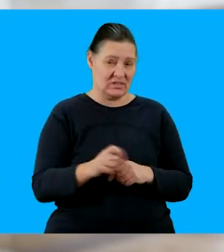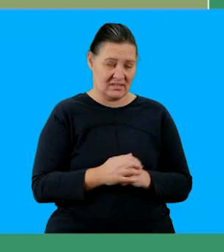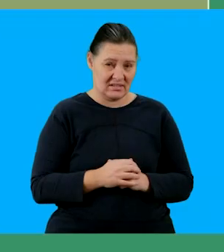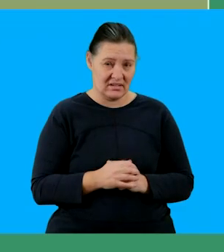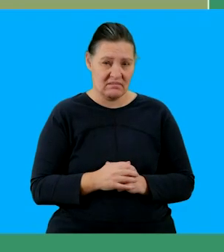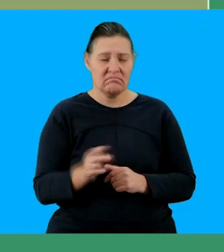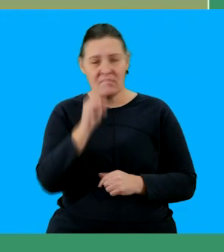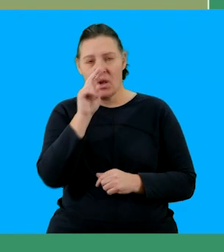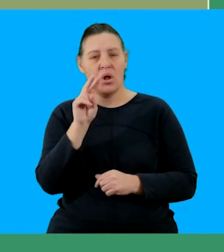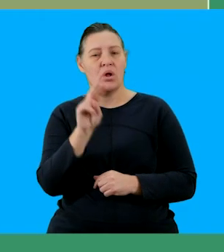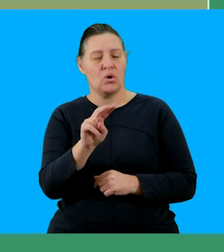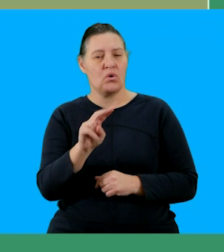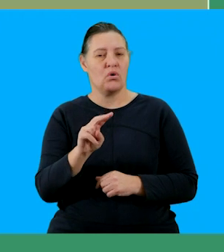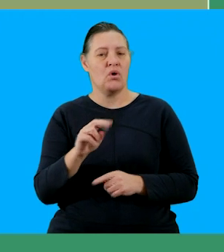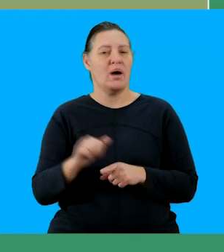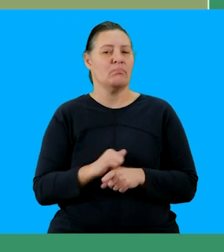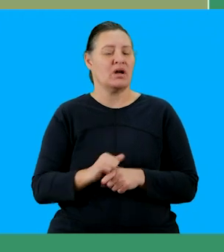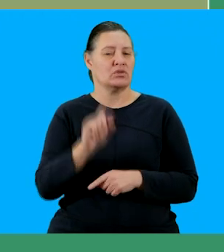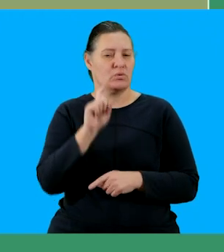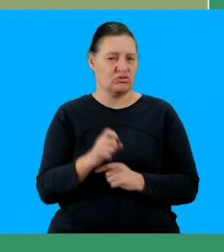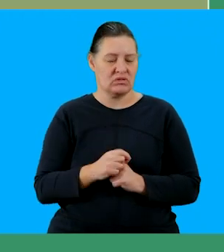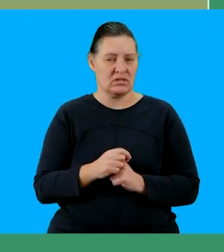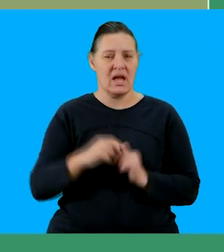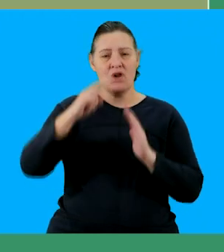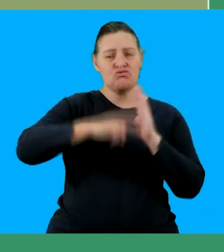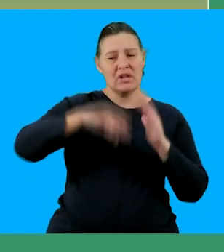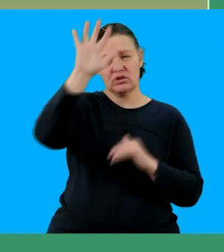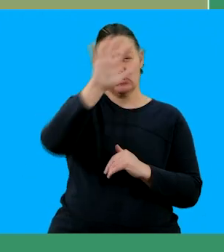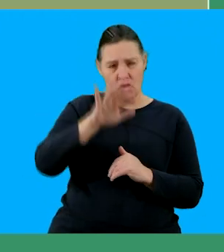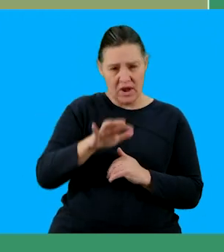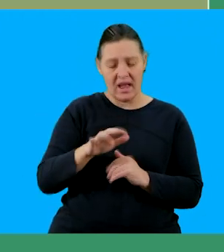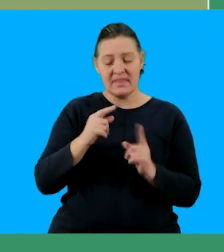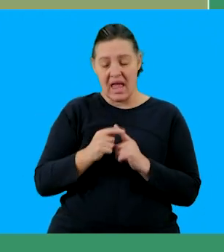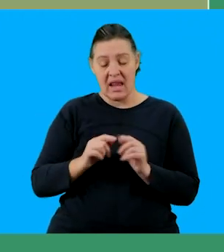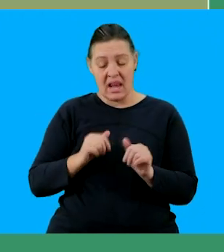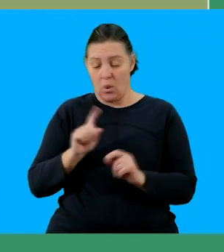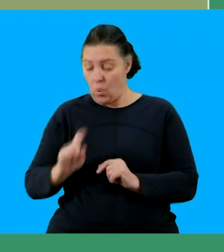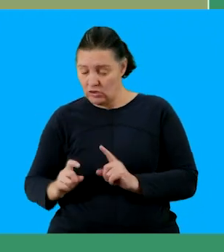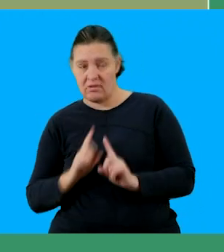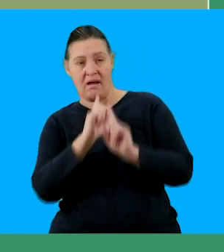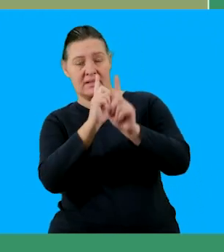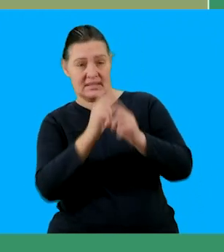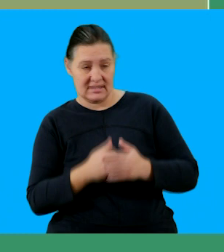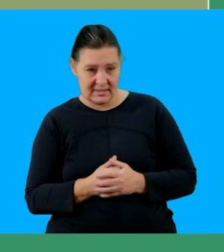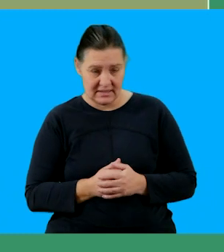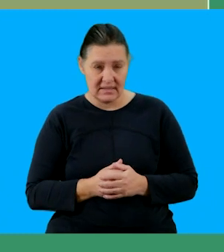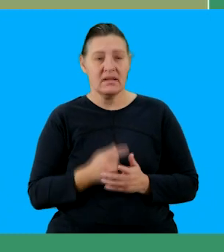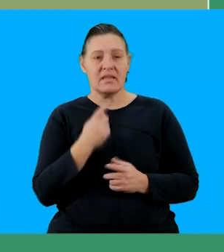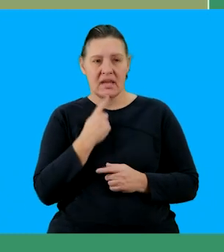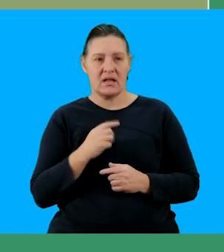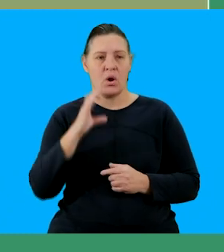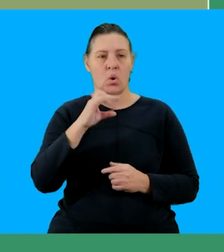question. Now let's look at the practice question. Read the following scenario and answer the questions that follow.